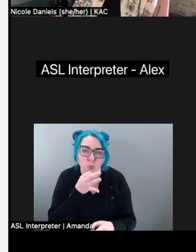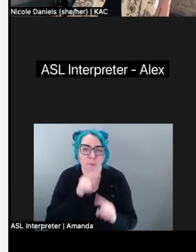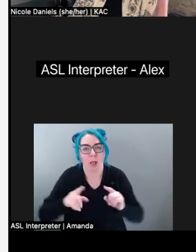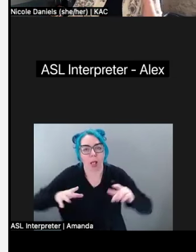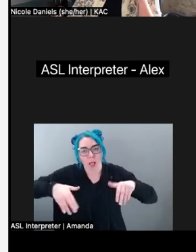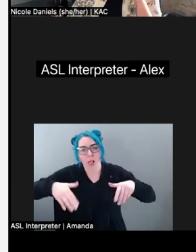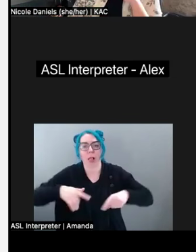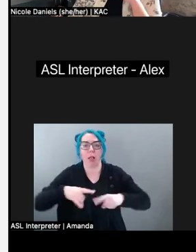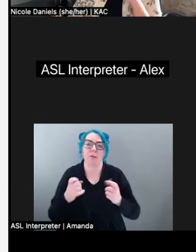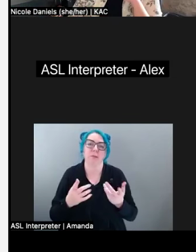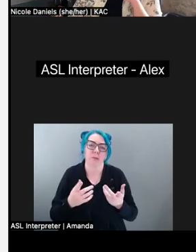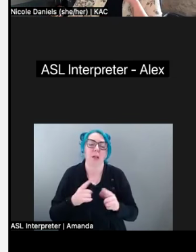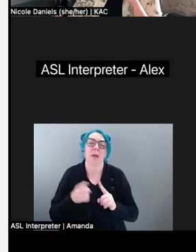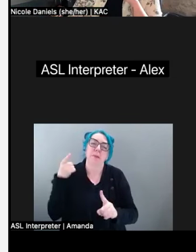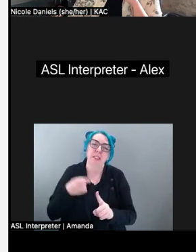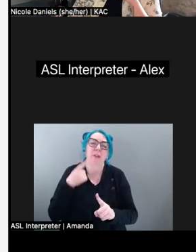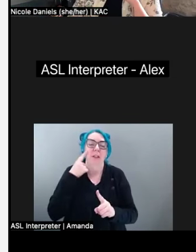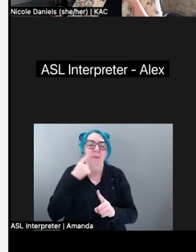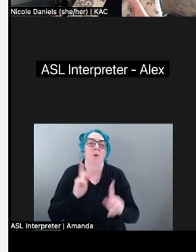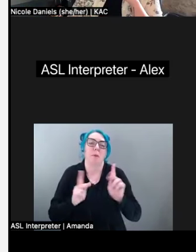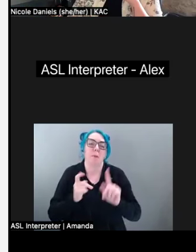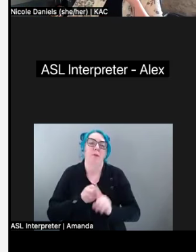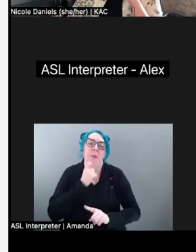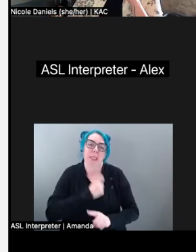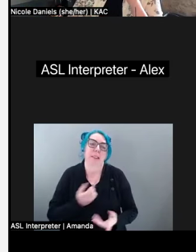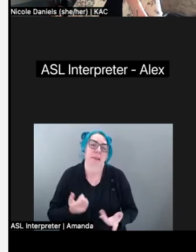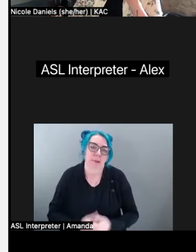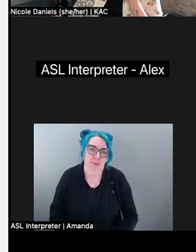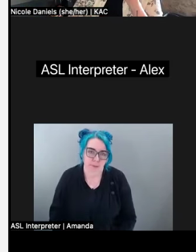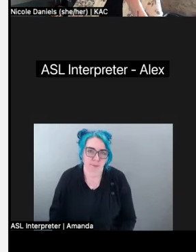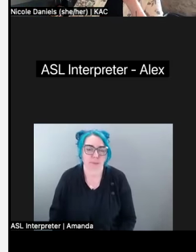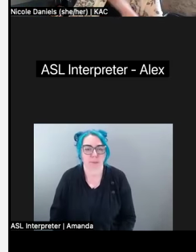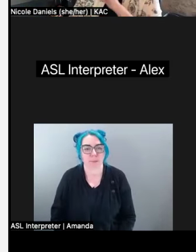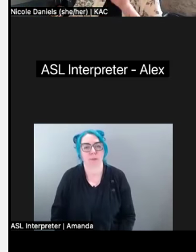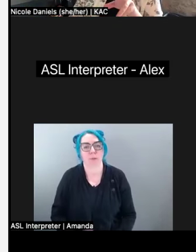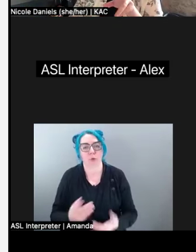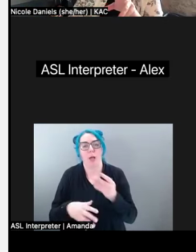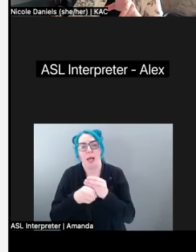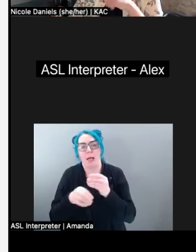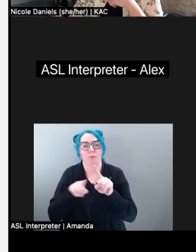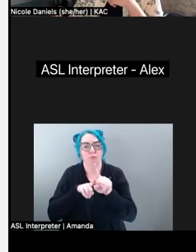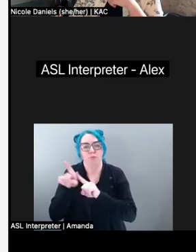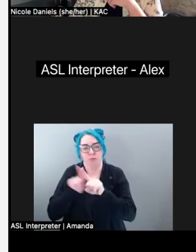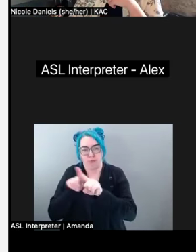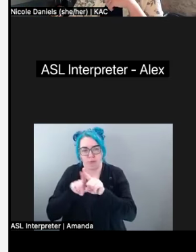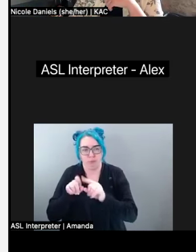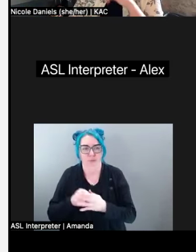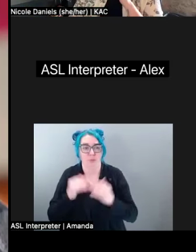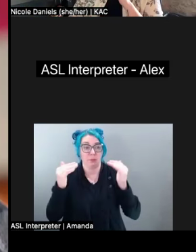And that's what it looks like. In the case of this form, this is one that you could alter if you needed to add more cells.